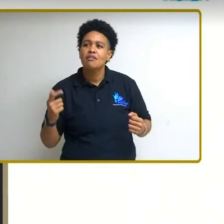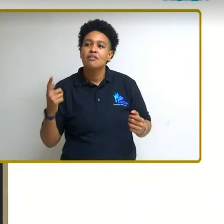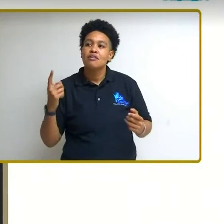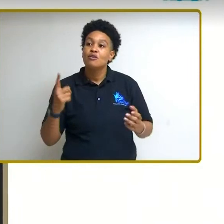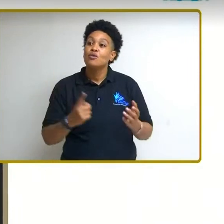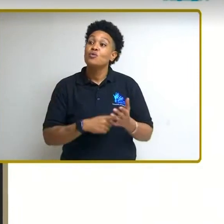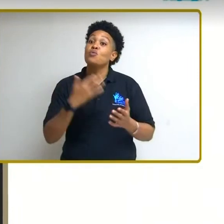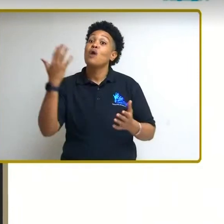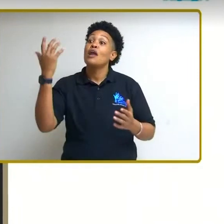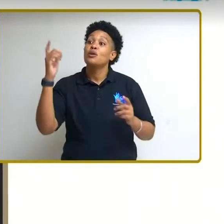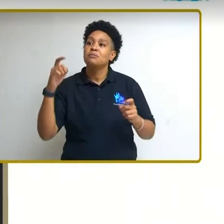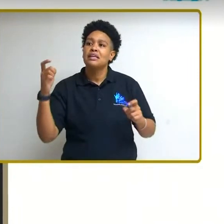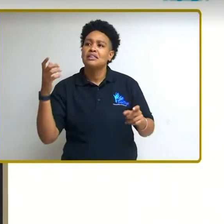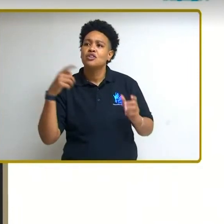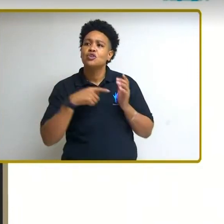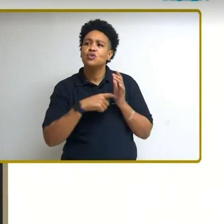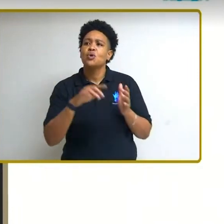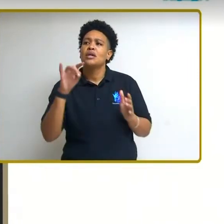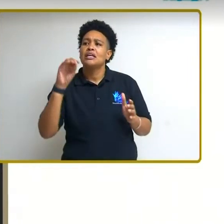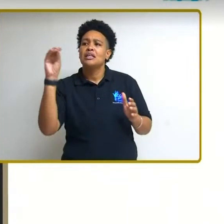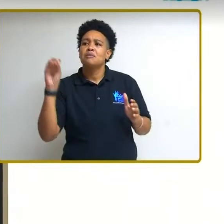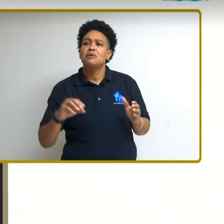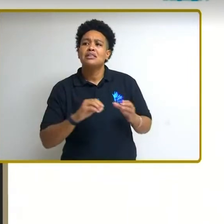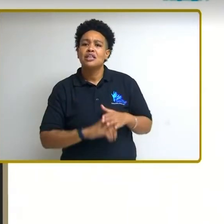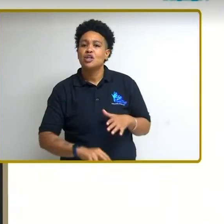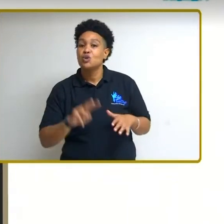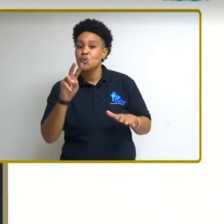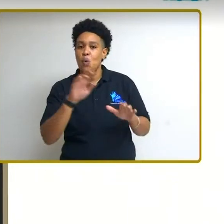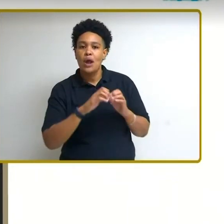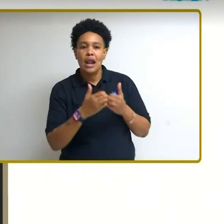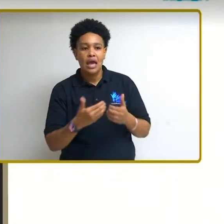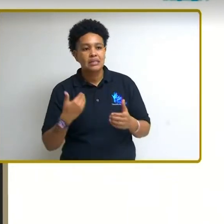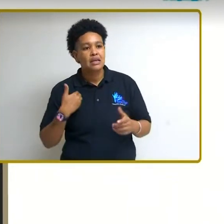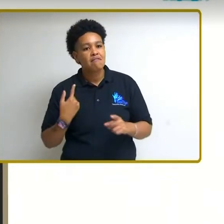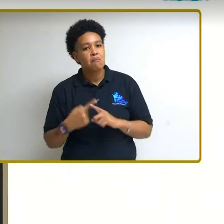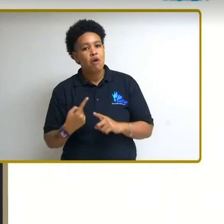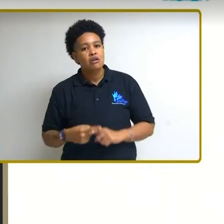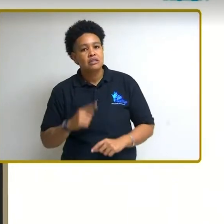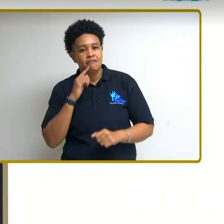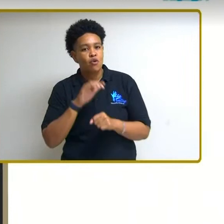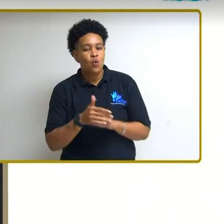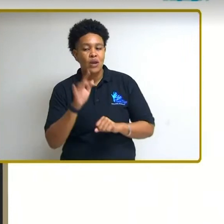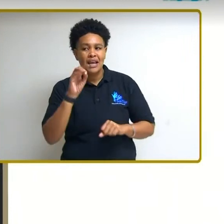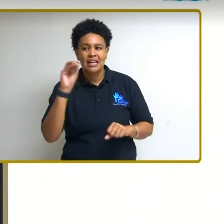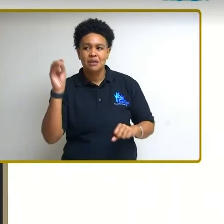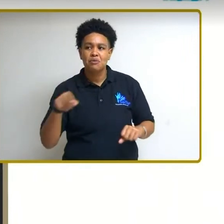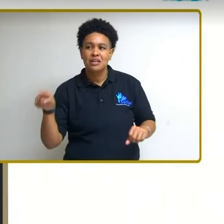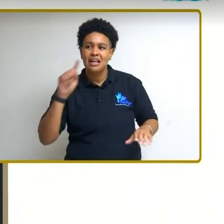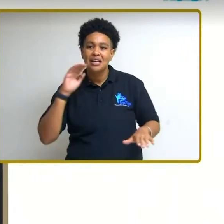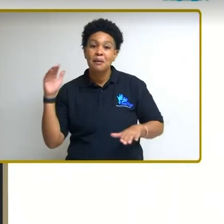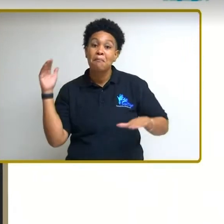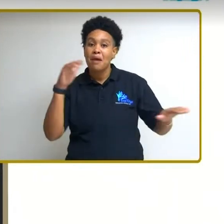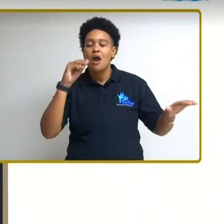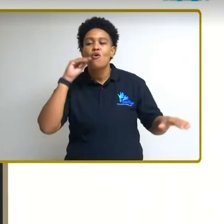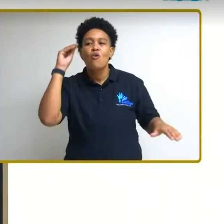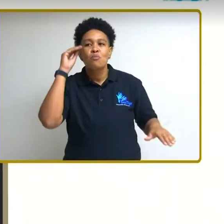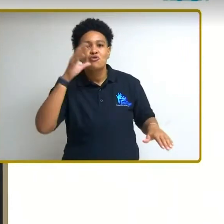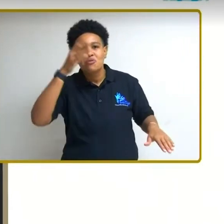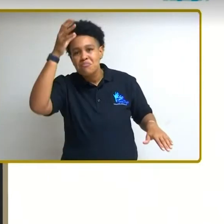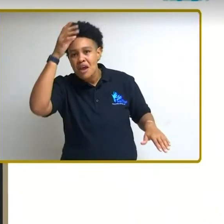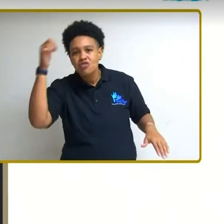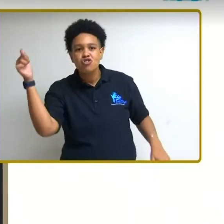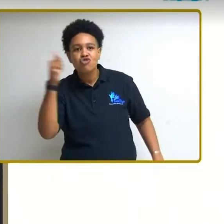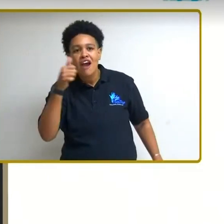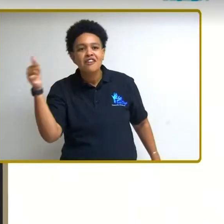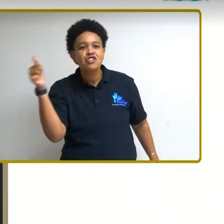showed 80% of students in just 2 classes that tested positive, and they are heading back home to parents and